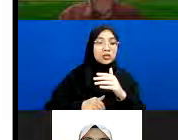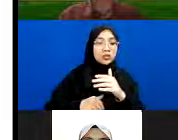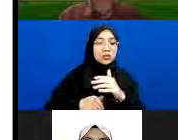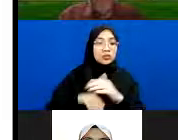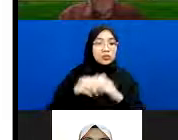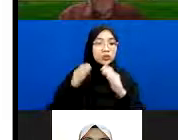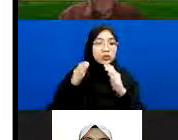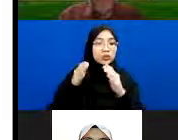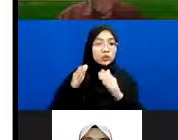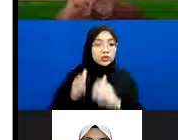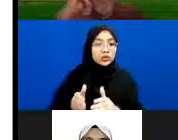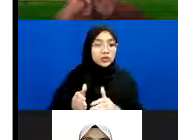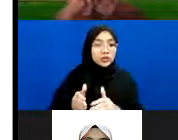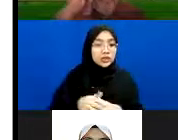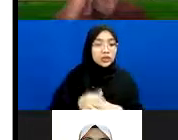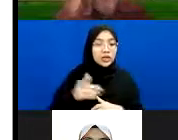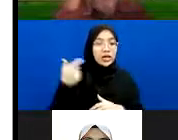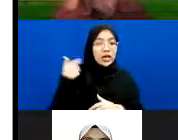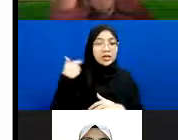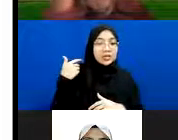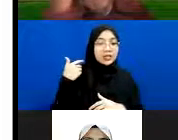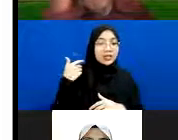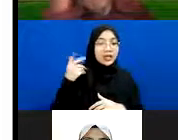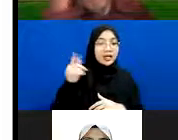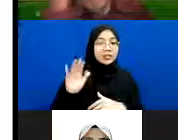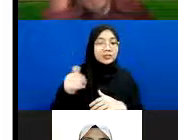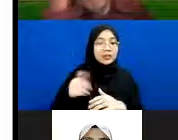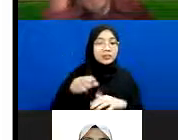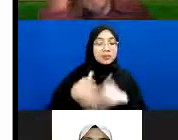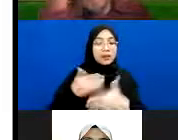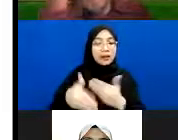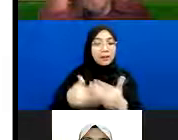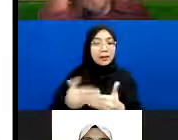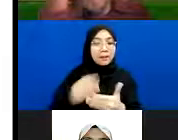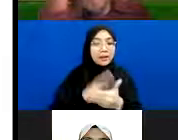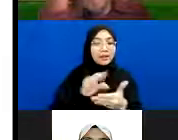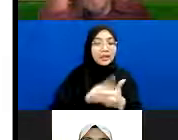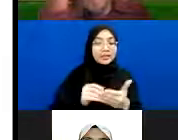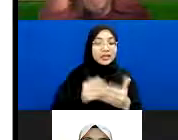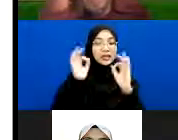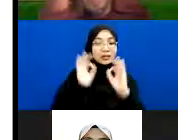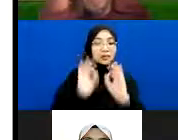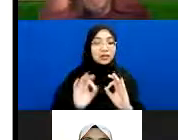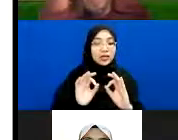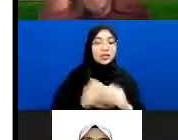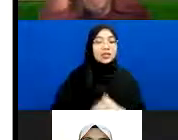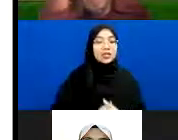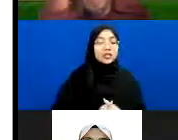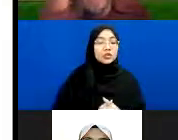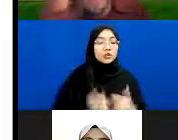heedful in their social justice and critical pedagogy, since most of them are